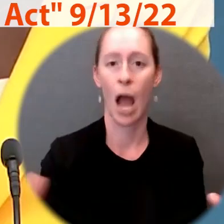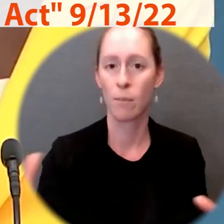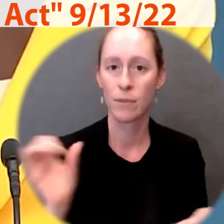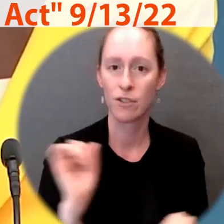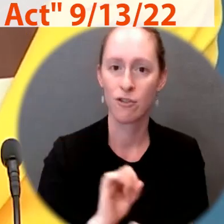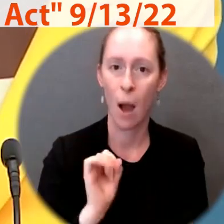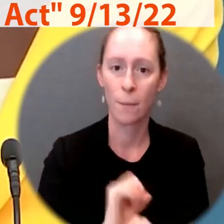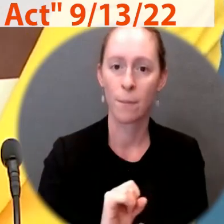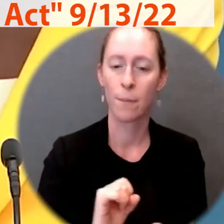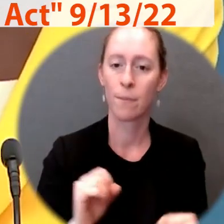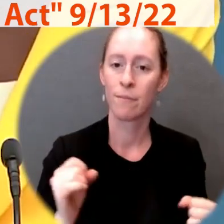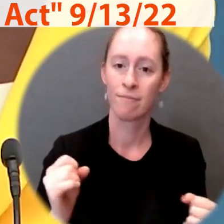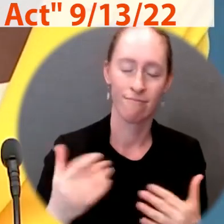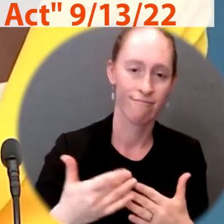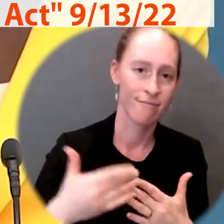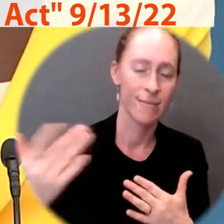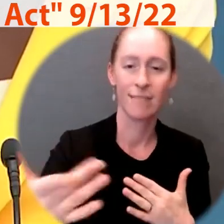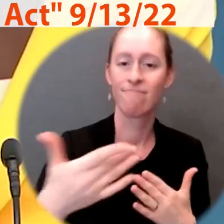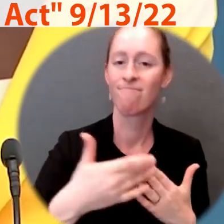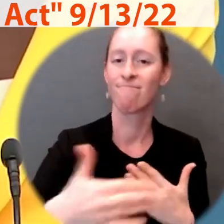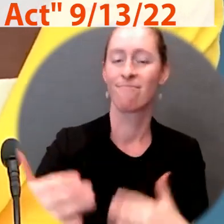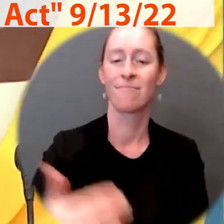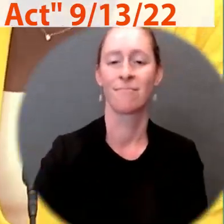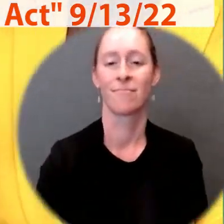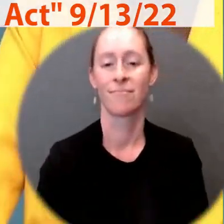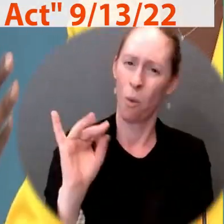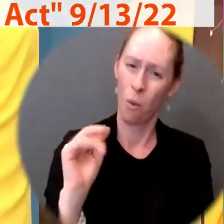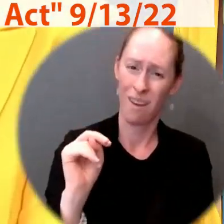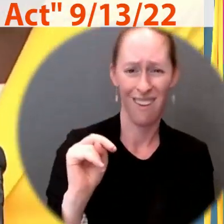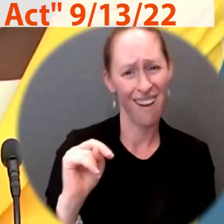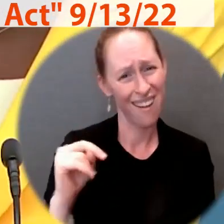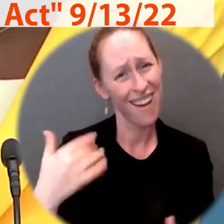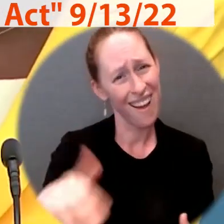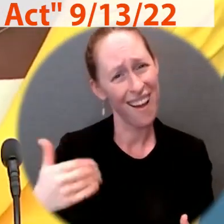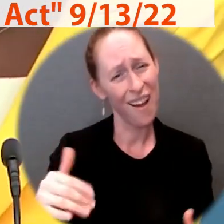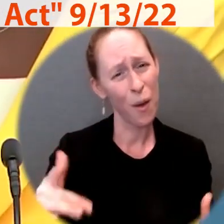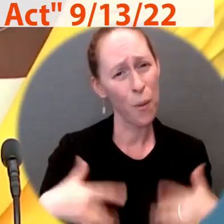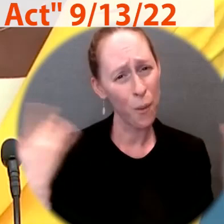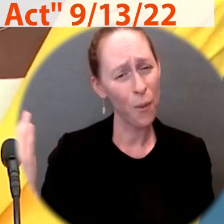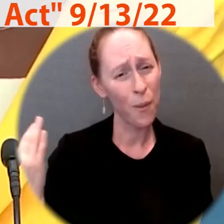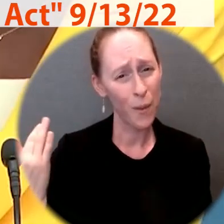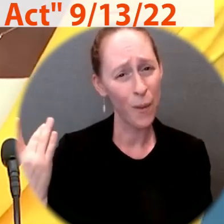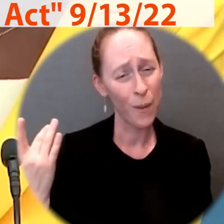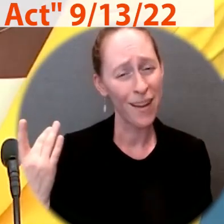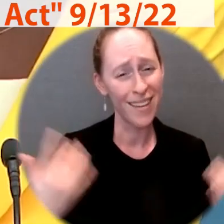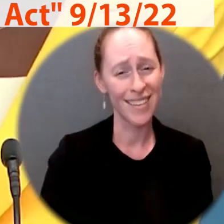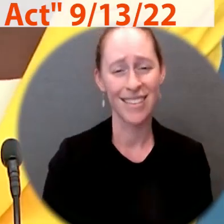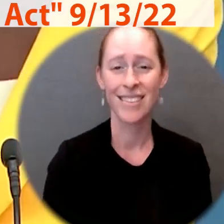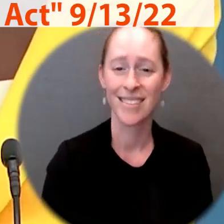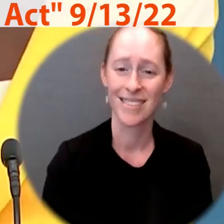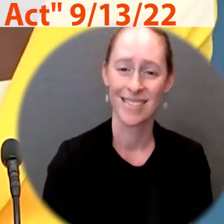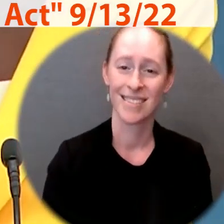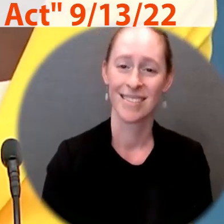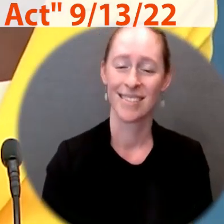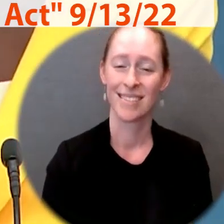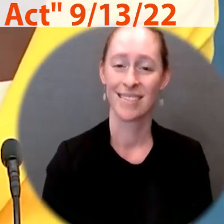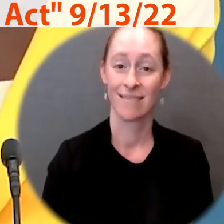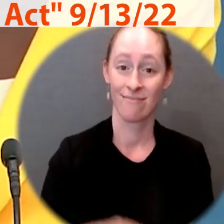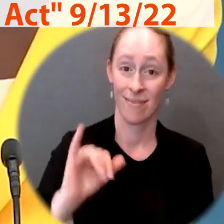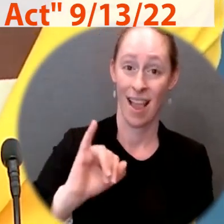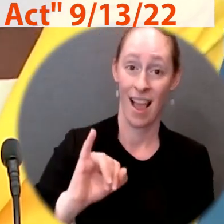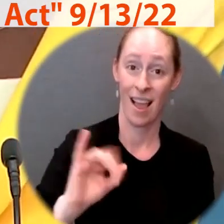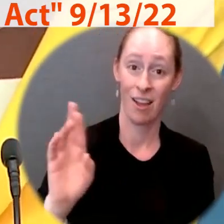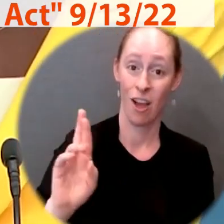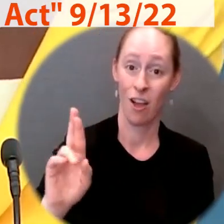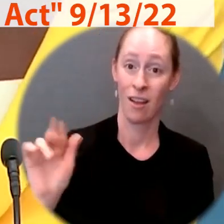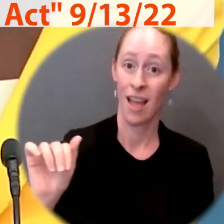You think about the Infrastructure Reduction Act, that's going to create. That is a huge deal. That is what the Inflation Reduction Act